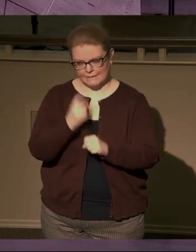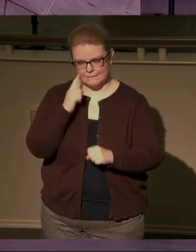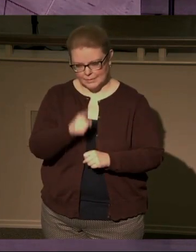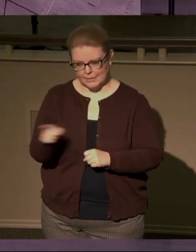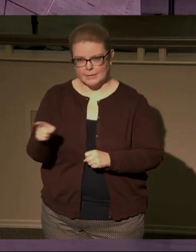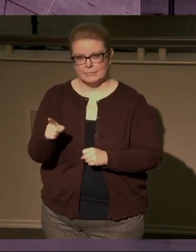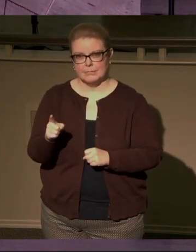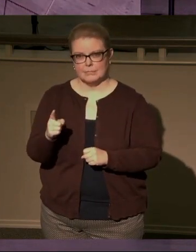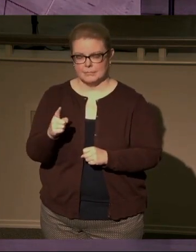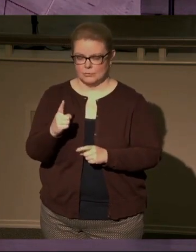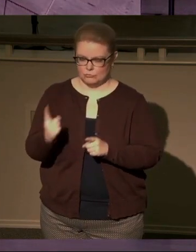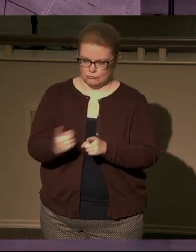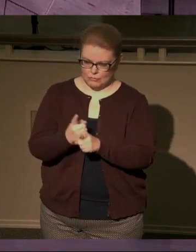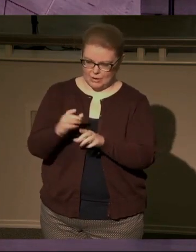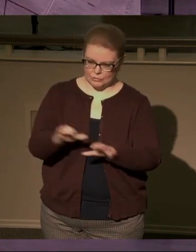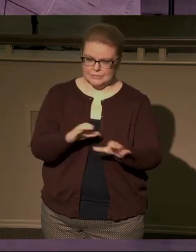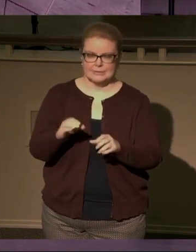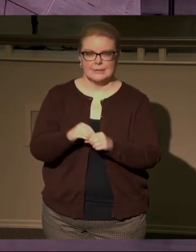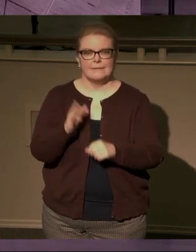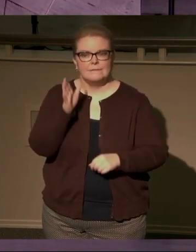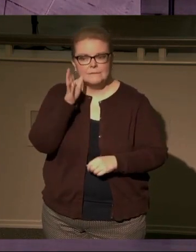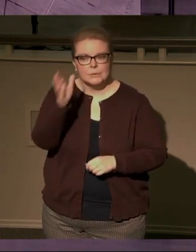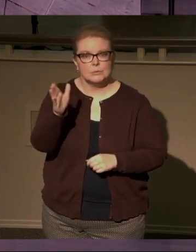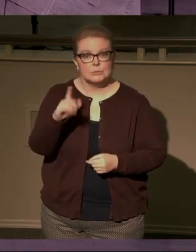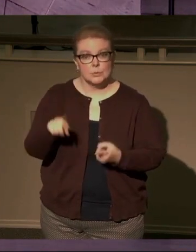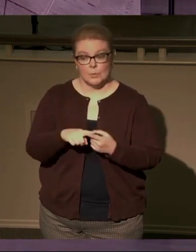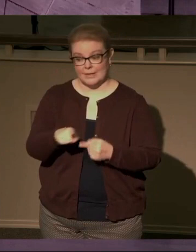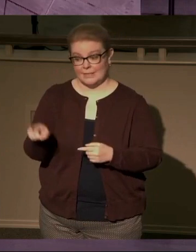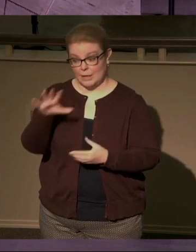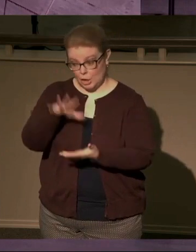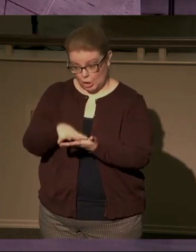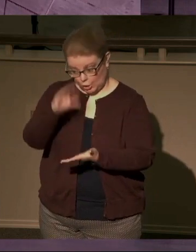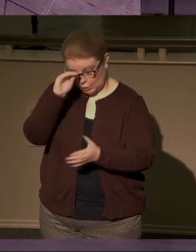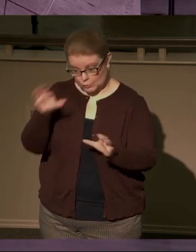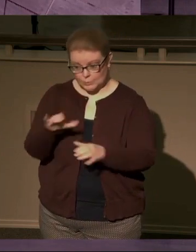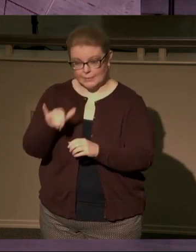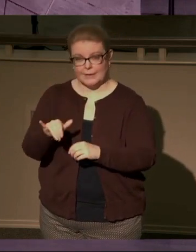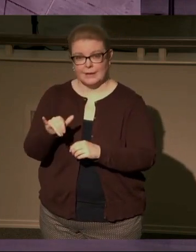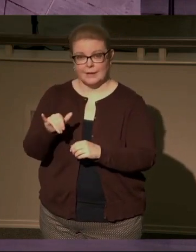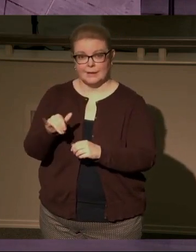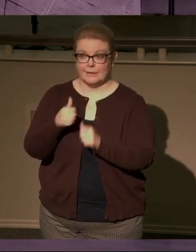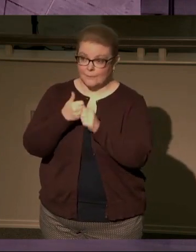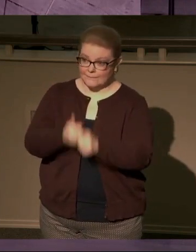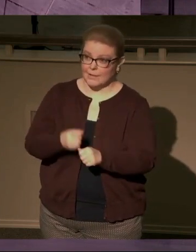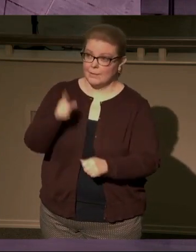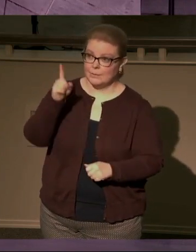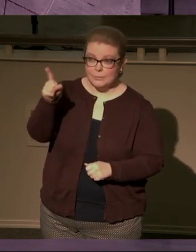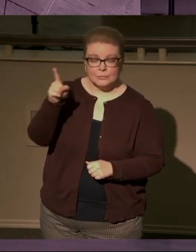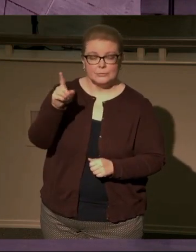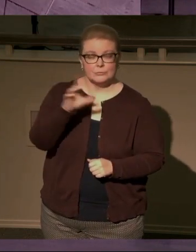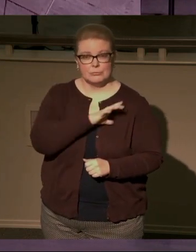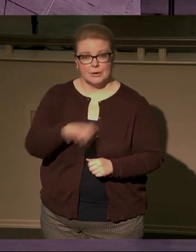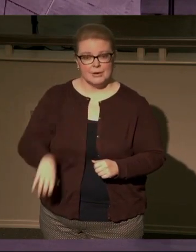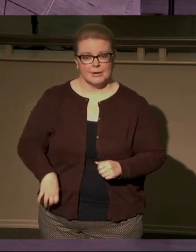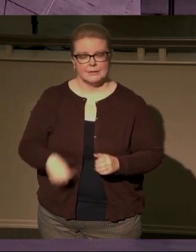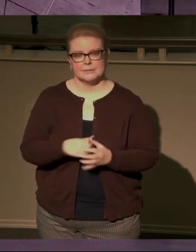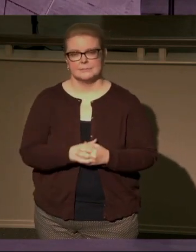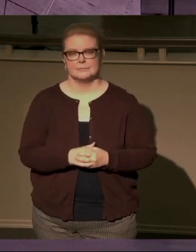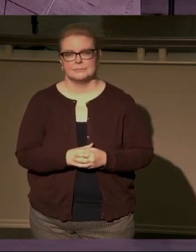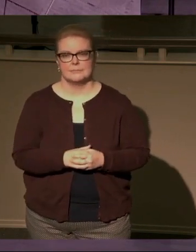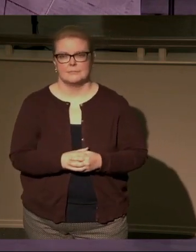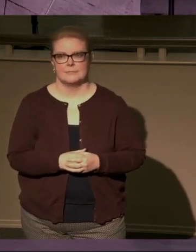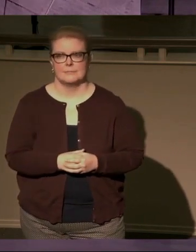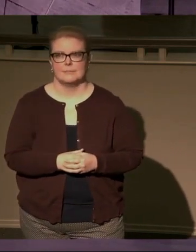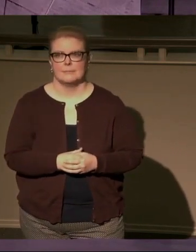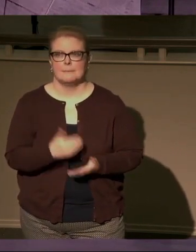fruit of righteousness in the future when they learn to do that in their adult lives. And this is a little bit off the beaten